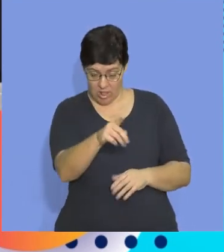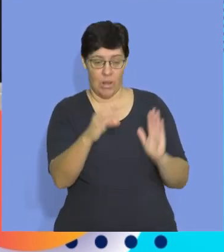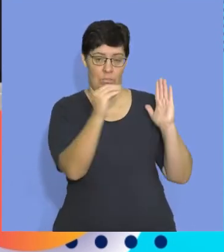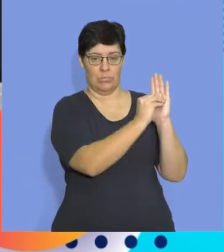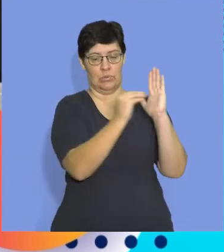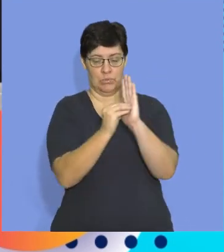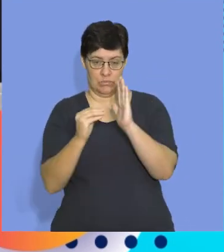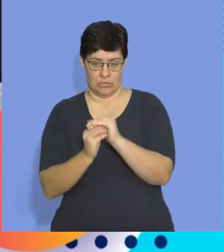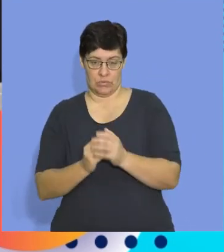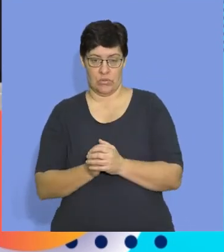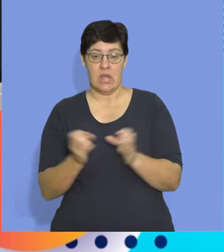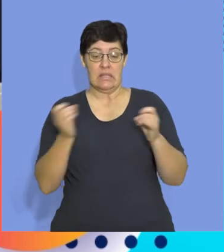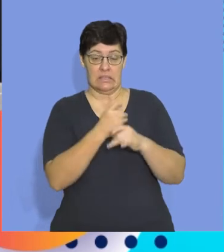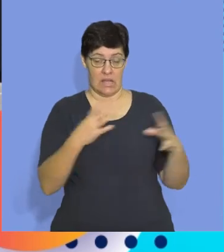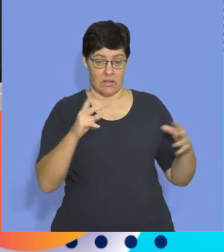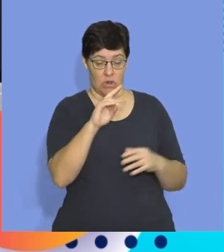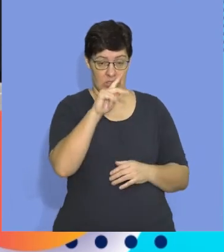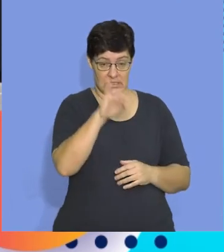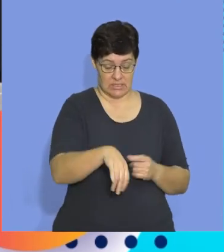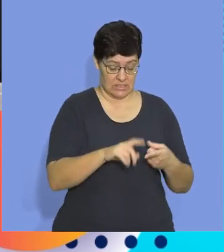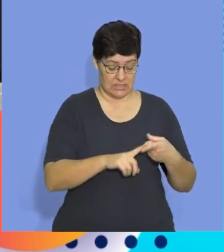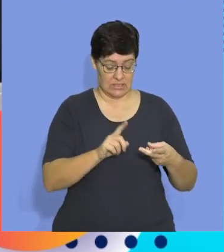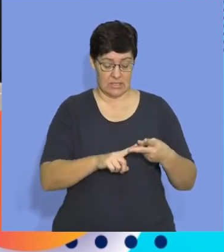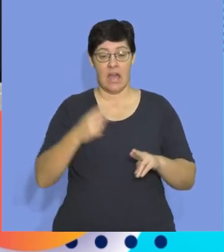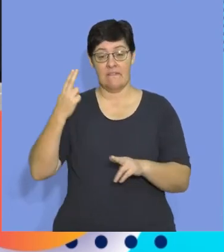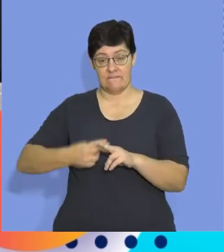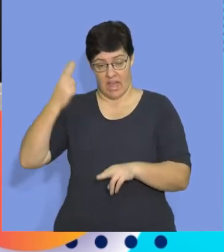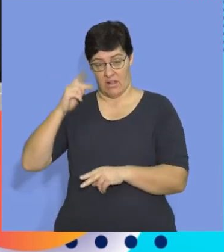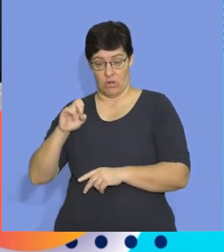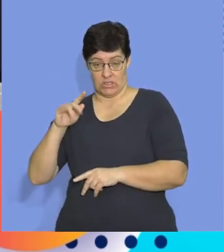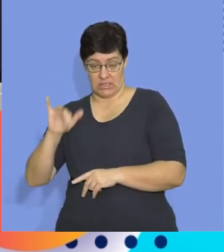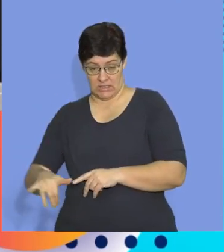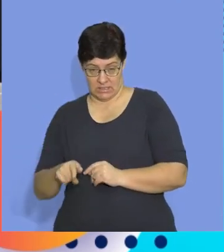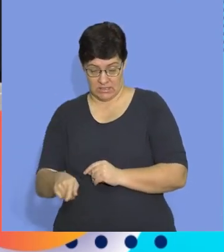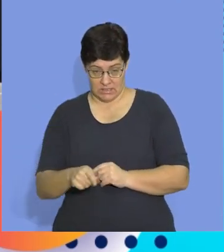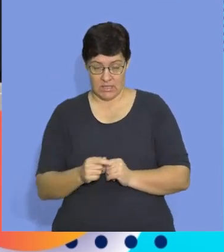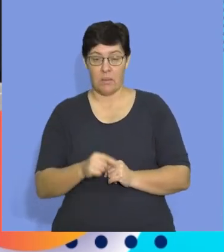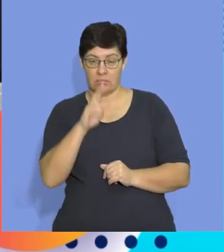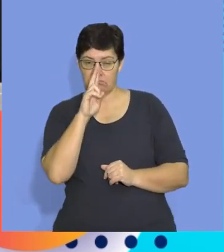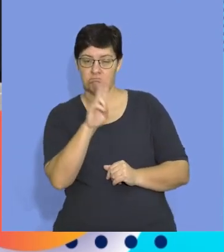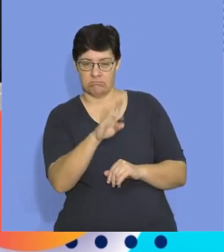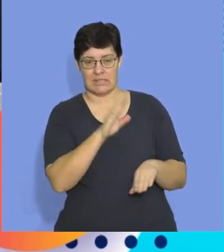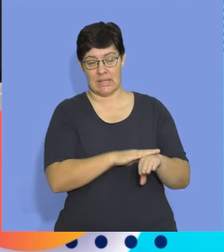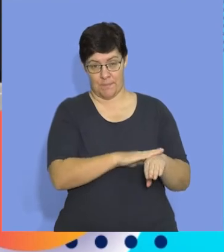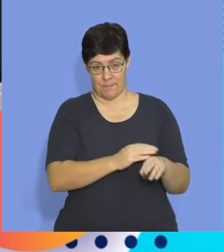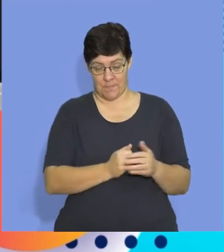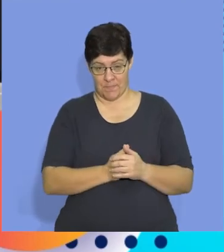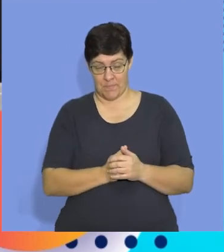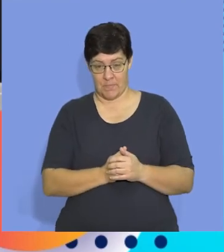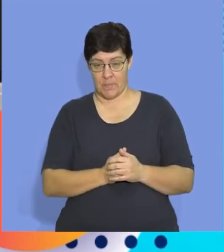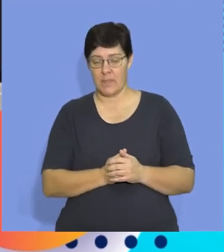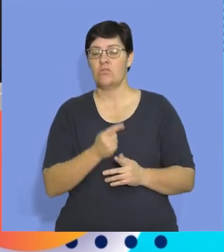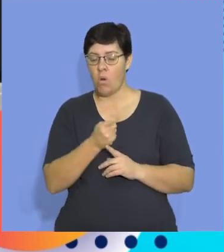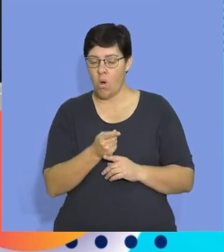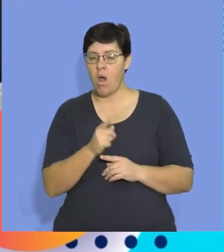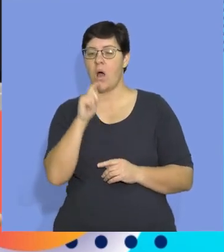want initial velocity, I want final velocity, and we're going to look at some times. Okay, so you get used